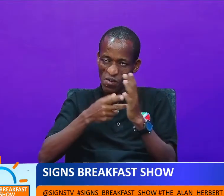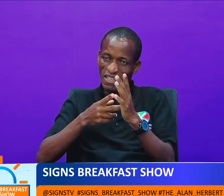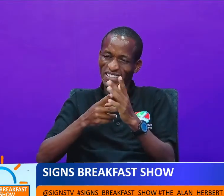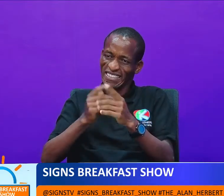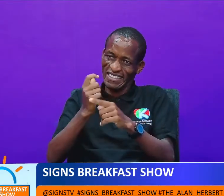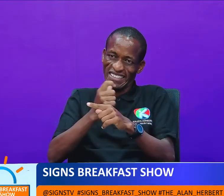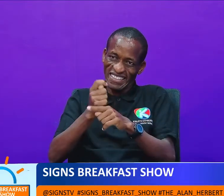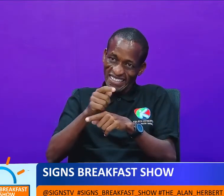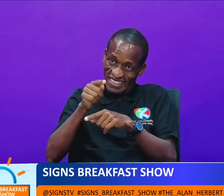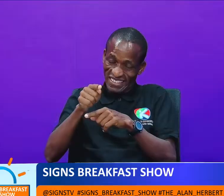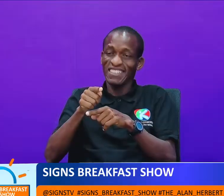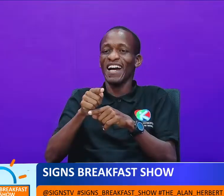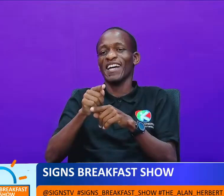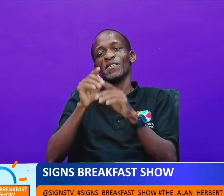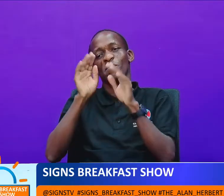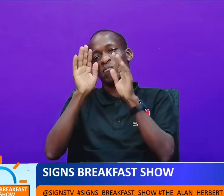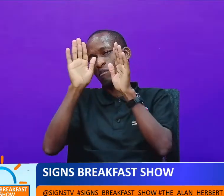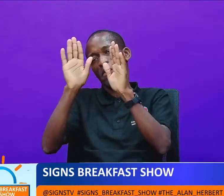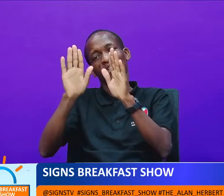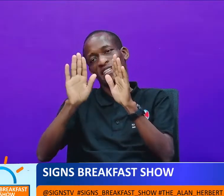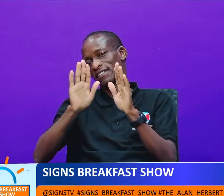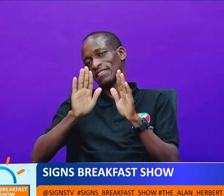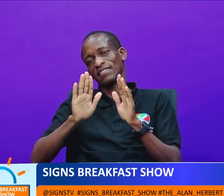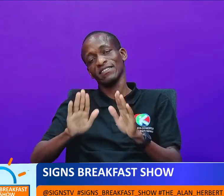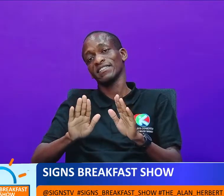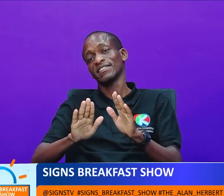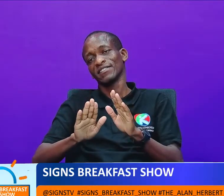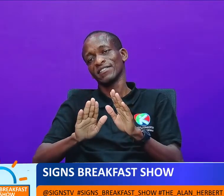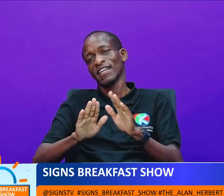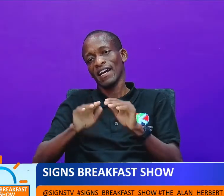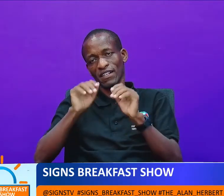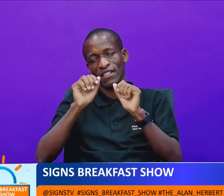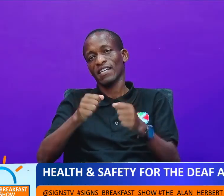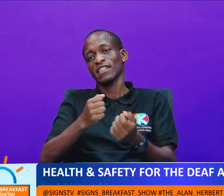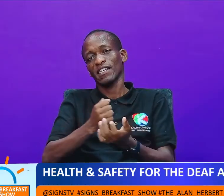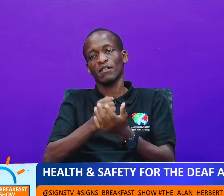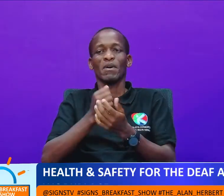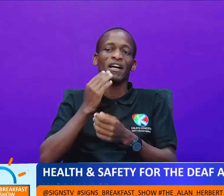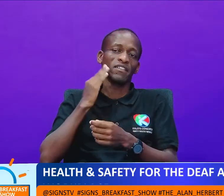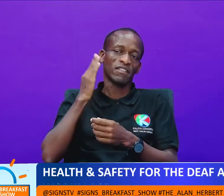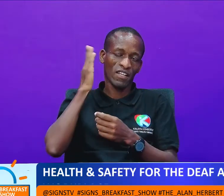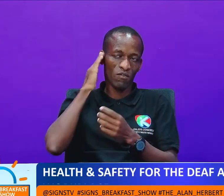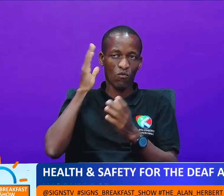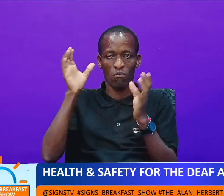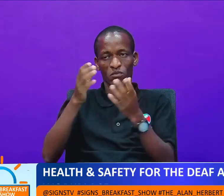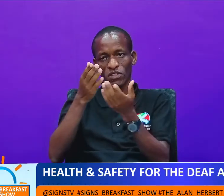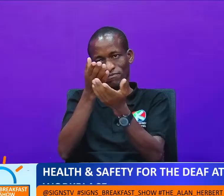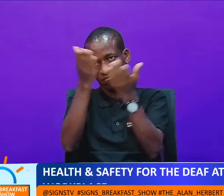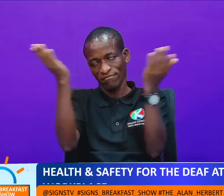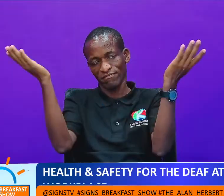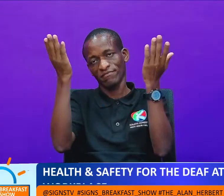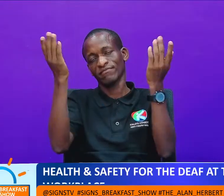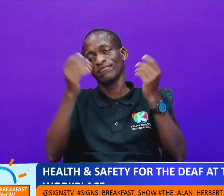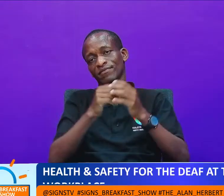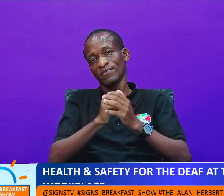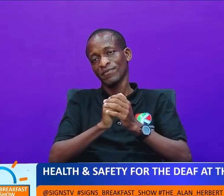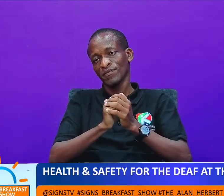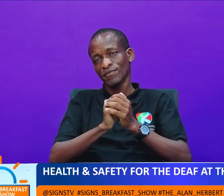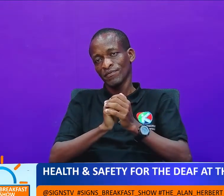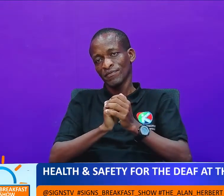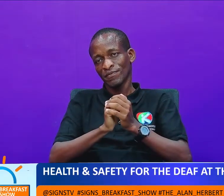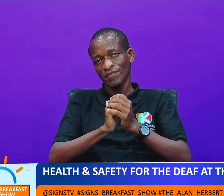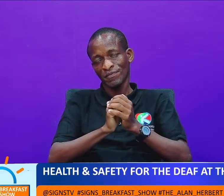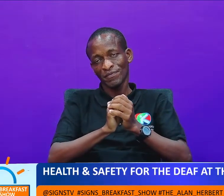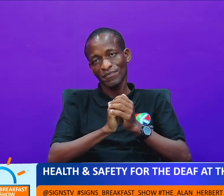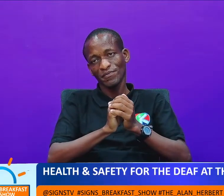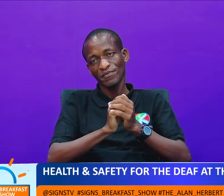of the deaf participants from the same day of the training going to help. And so that is why I'll say it is very important to train